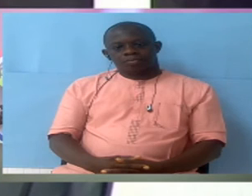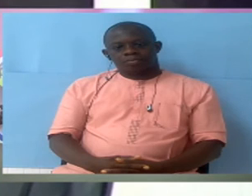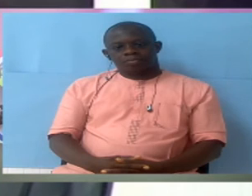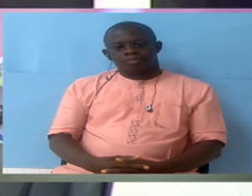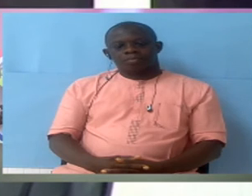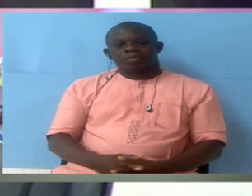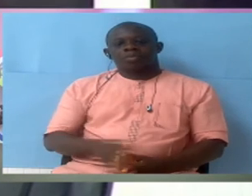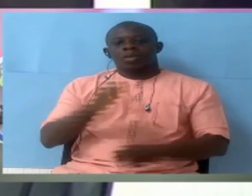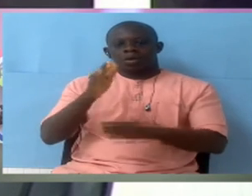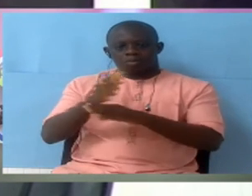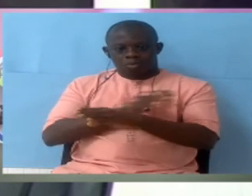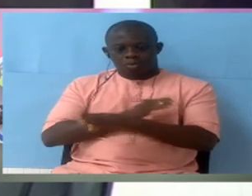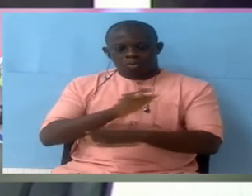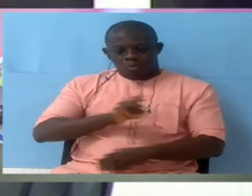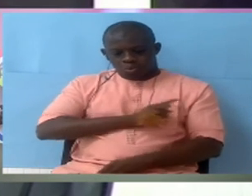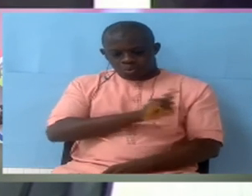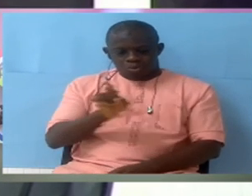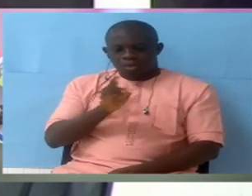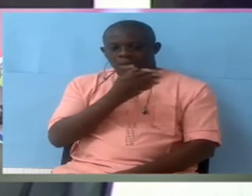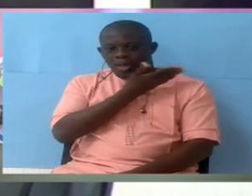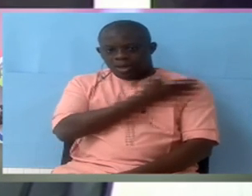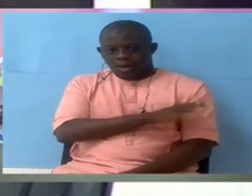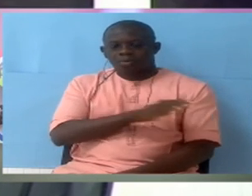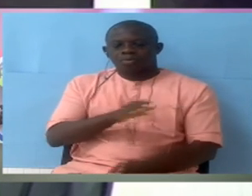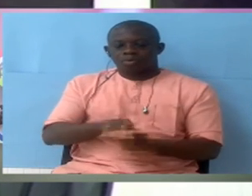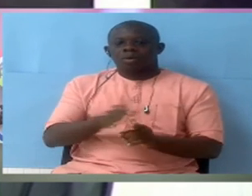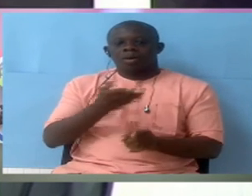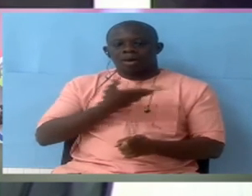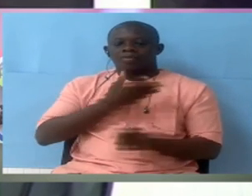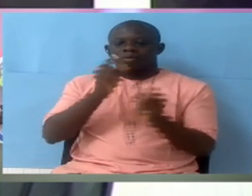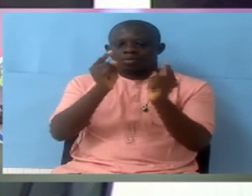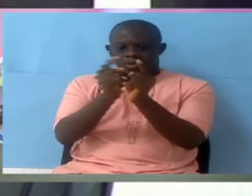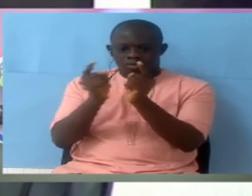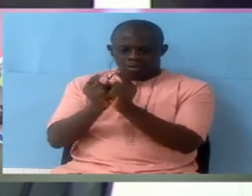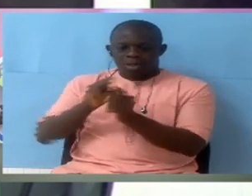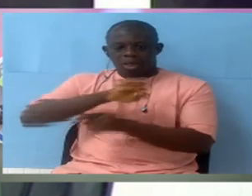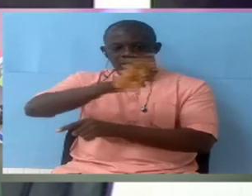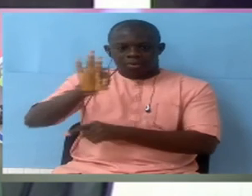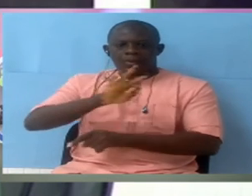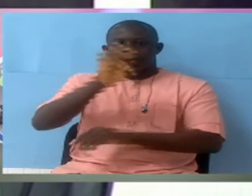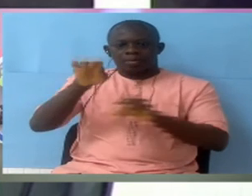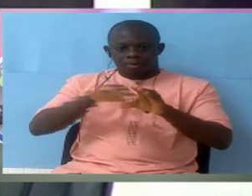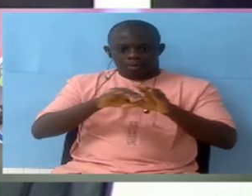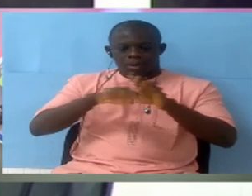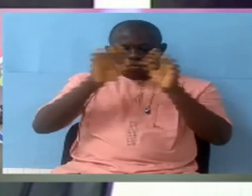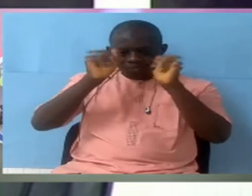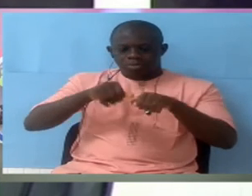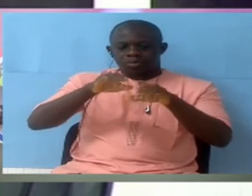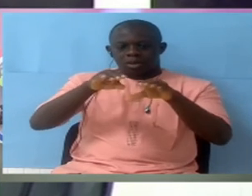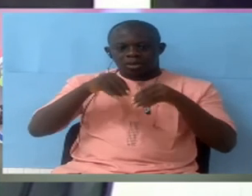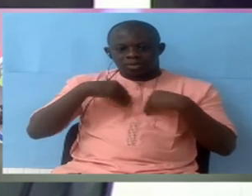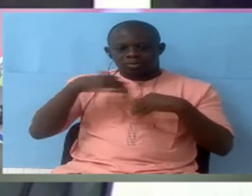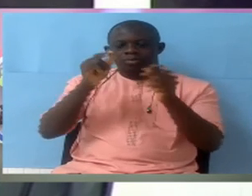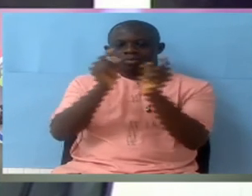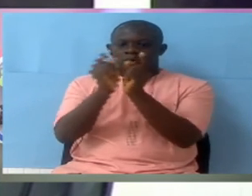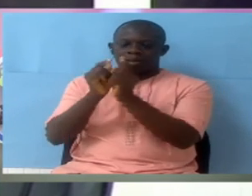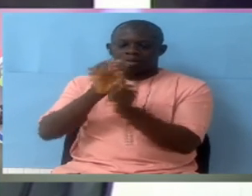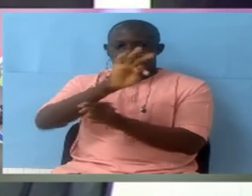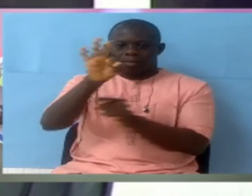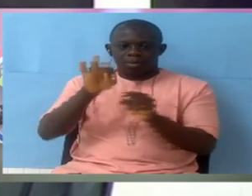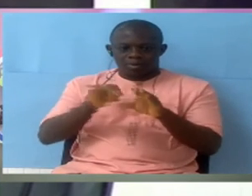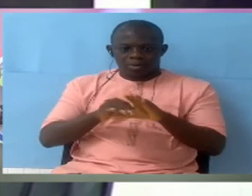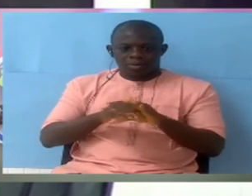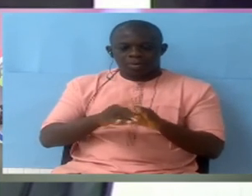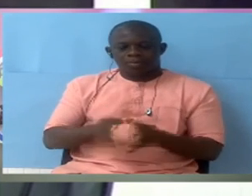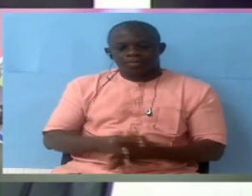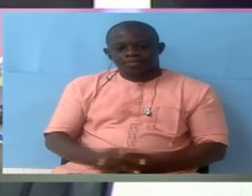were allowed to have access to our family members. E ci lay ñangu nak pour ñu mëna gissé ak